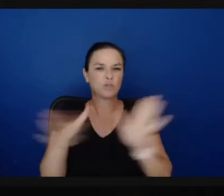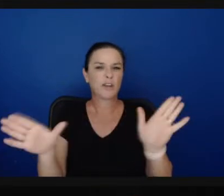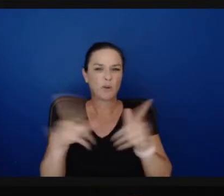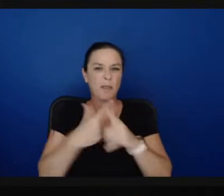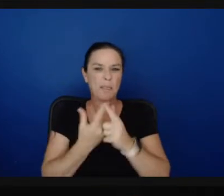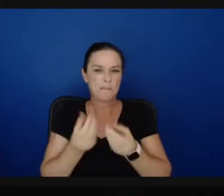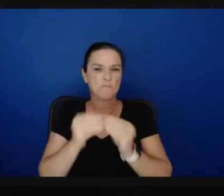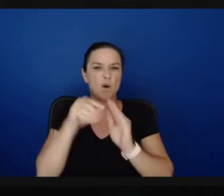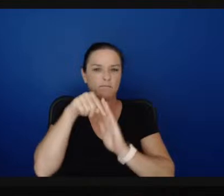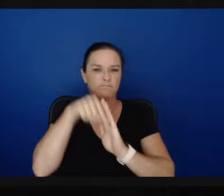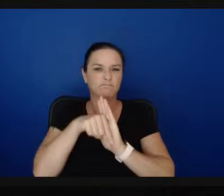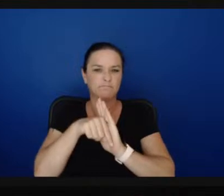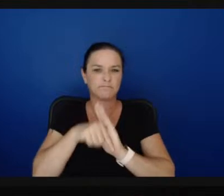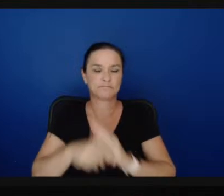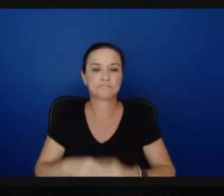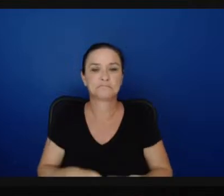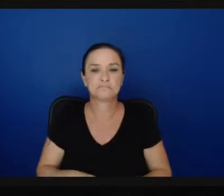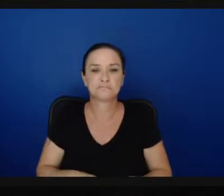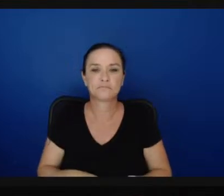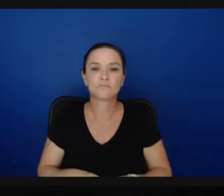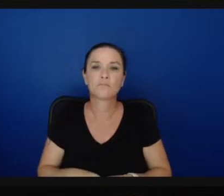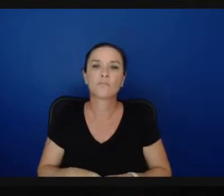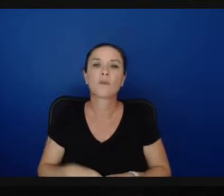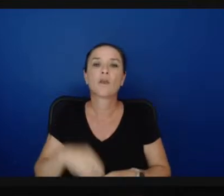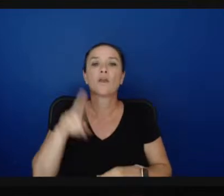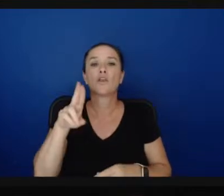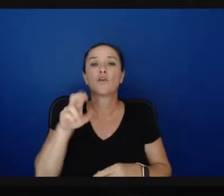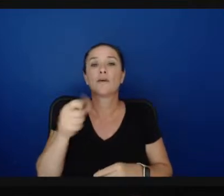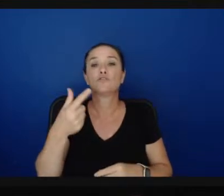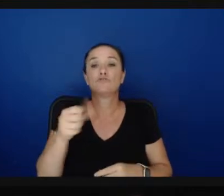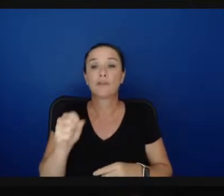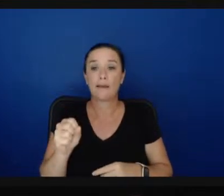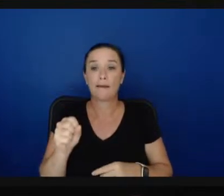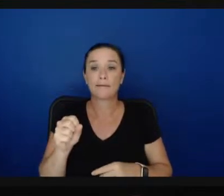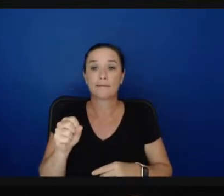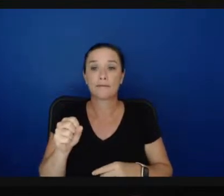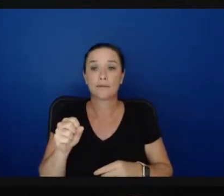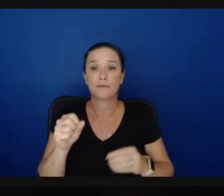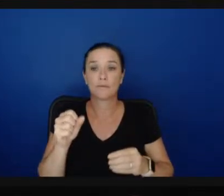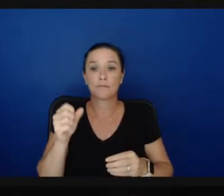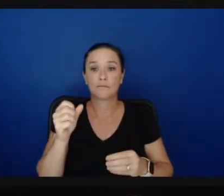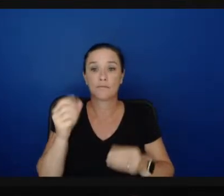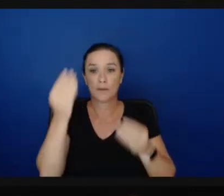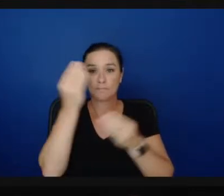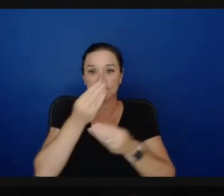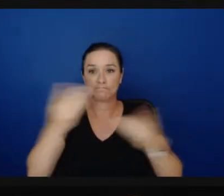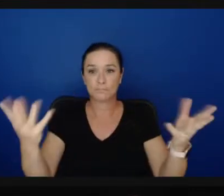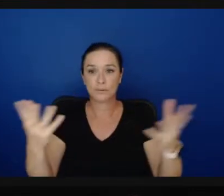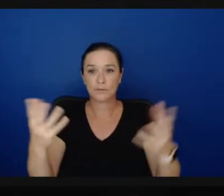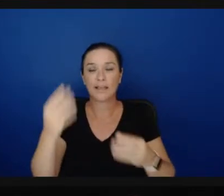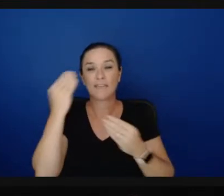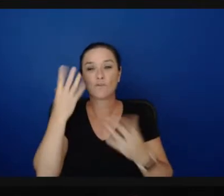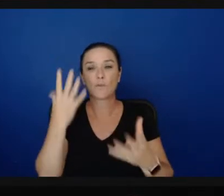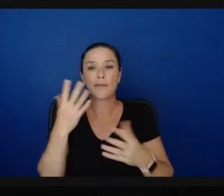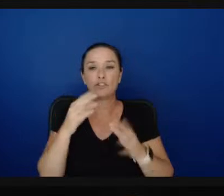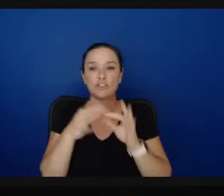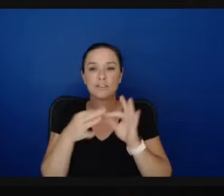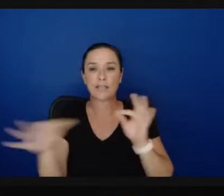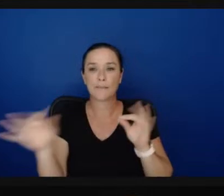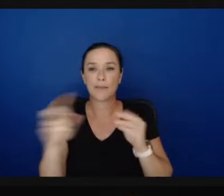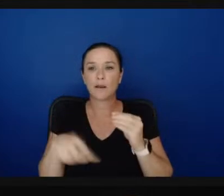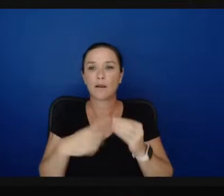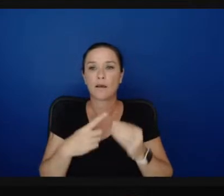the details of all of them. USGS puts out an information statement on Monday about that